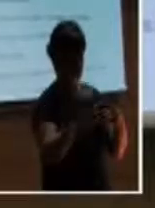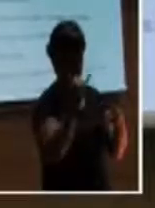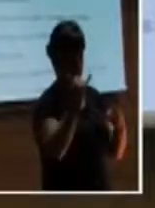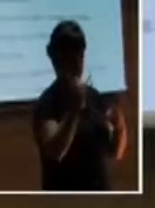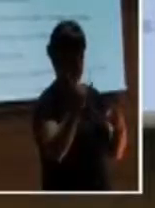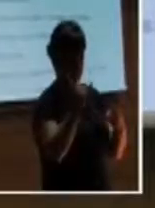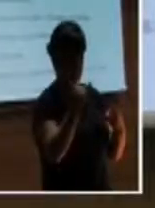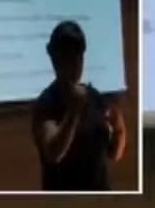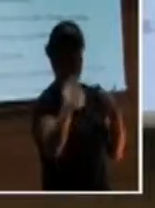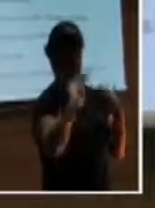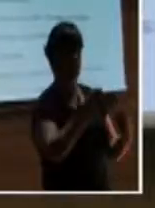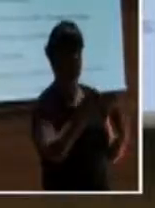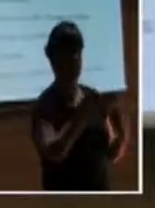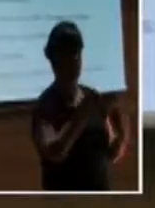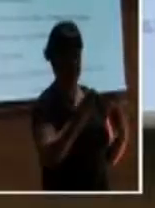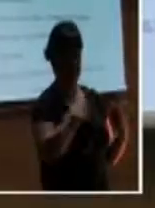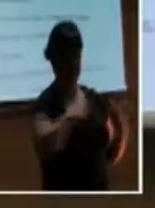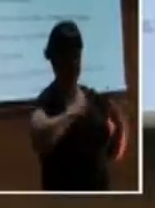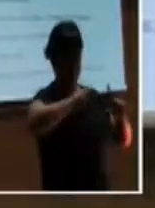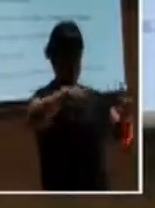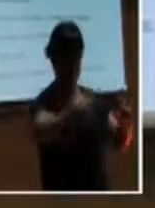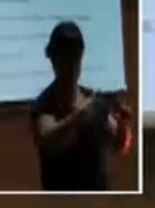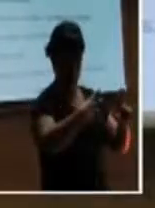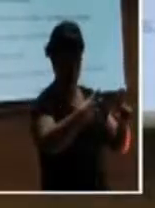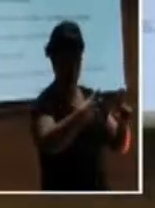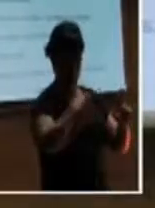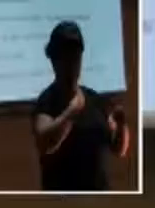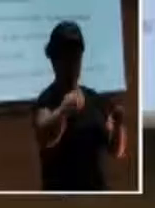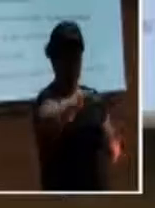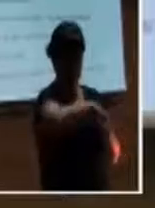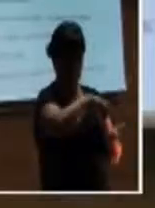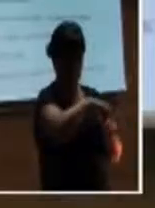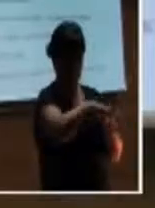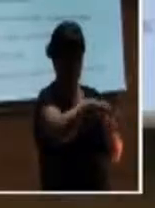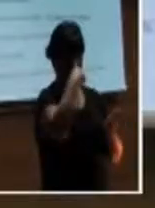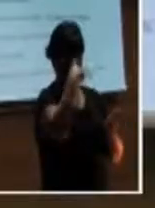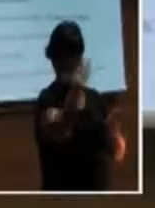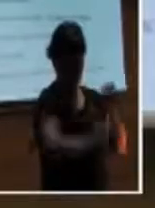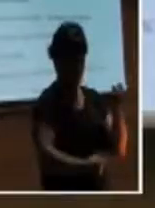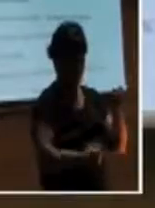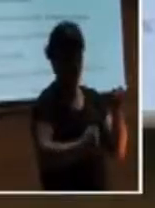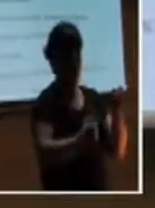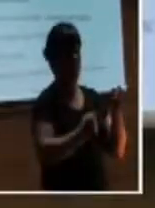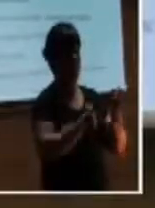which I will tell you more about in a minute. And we're working on making the